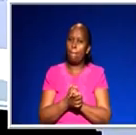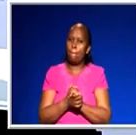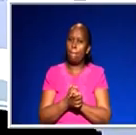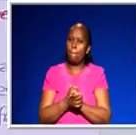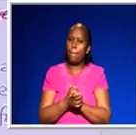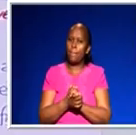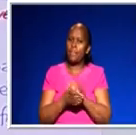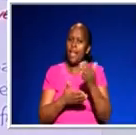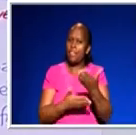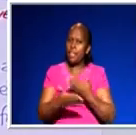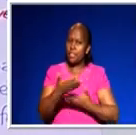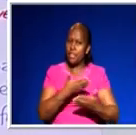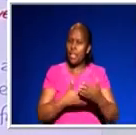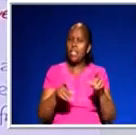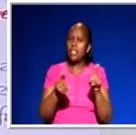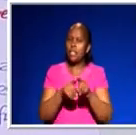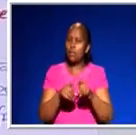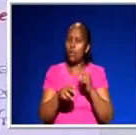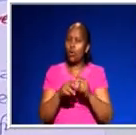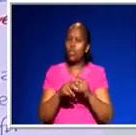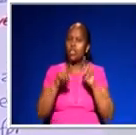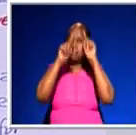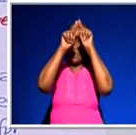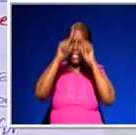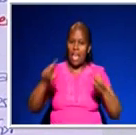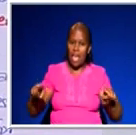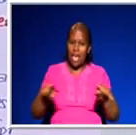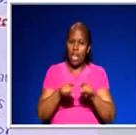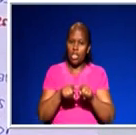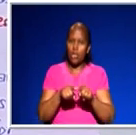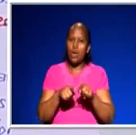The trade was also called triangular trade.